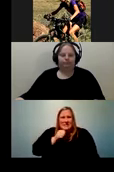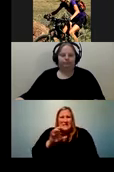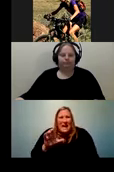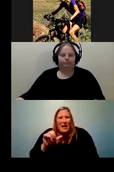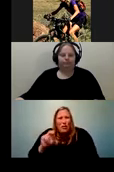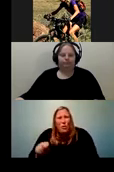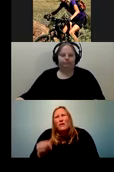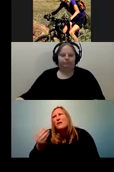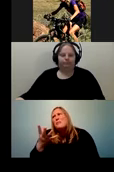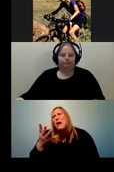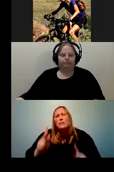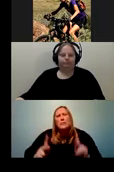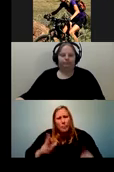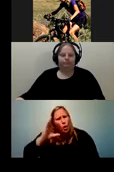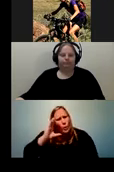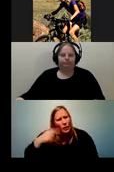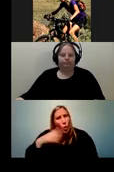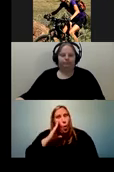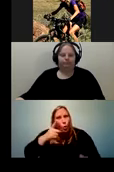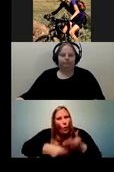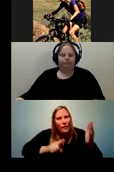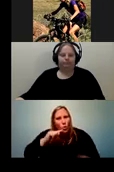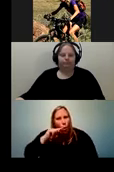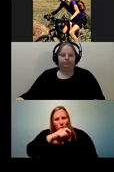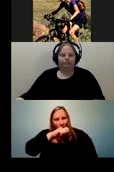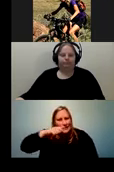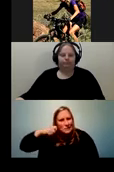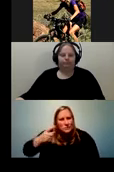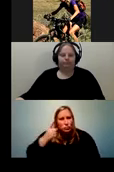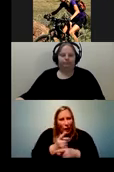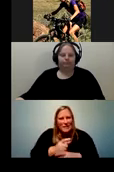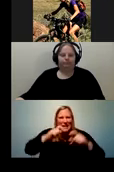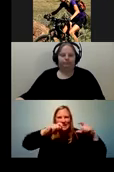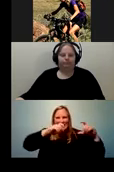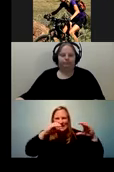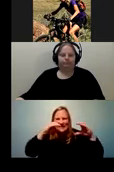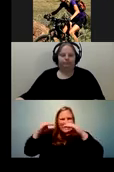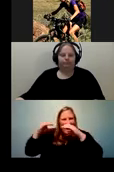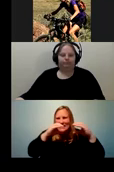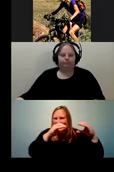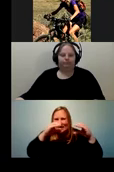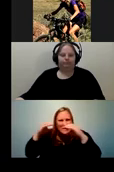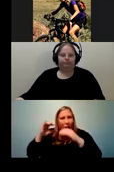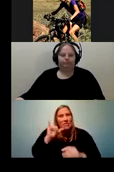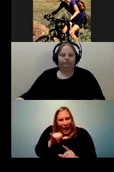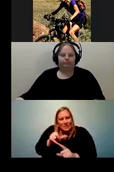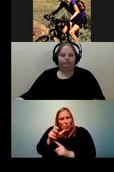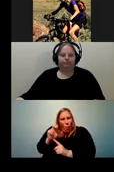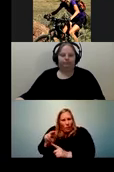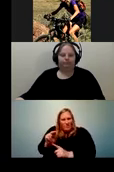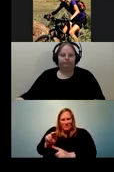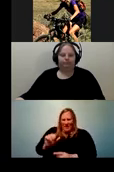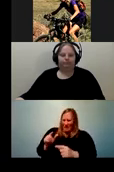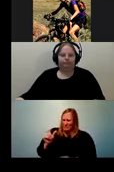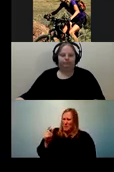Come on, people, we know what corn is. Corn is, you know, that's corn. What the heck is this stuff? You